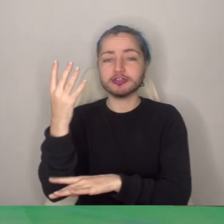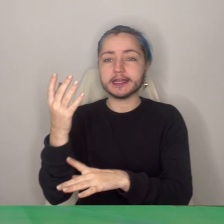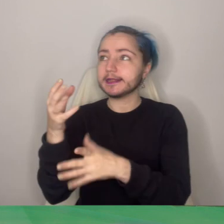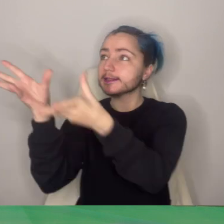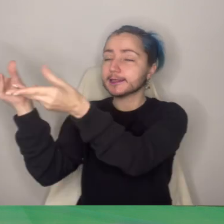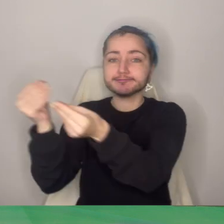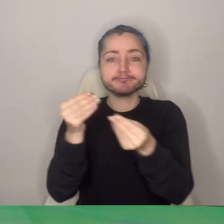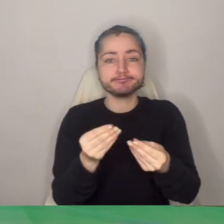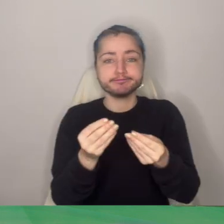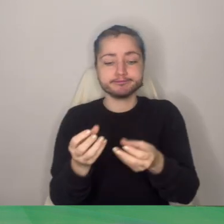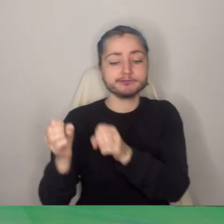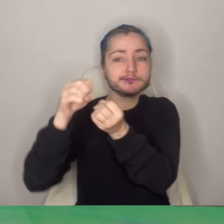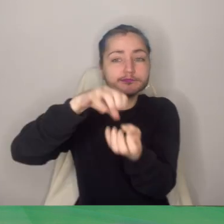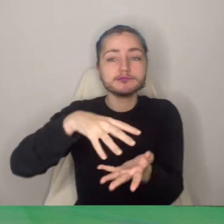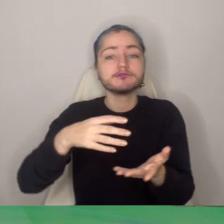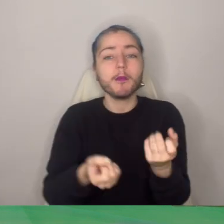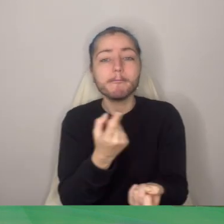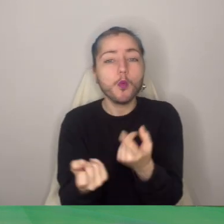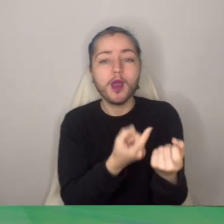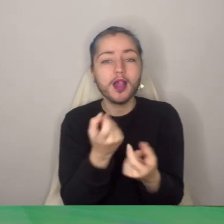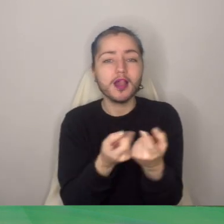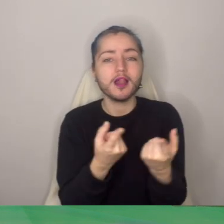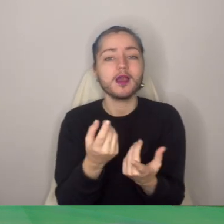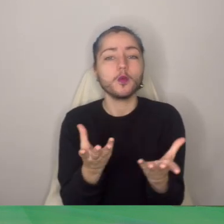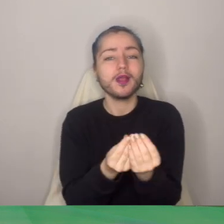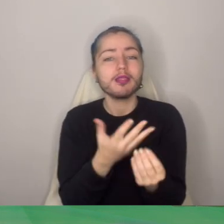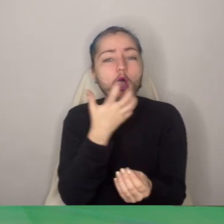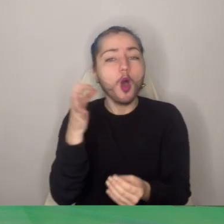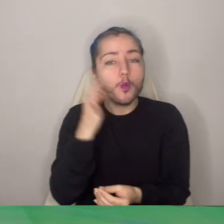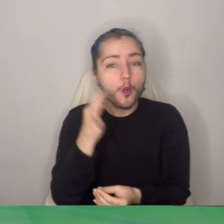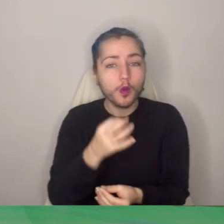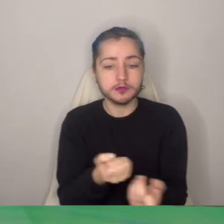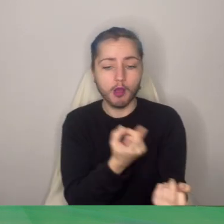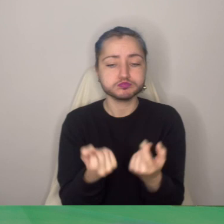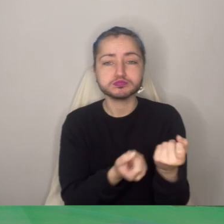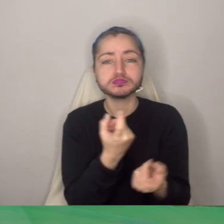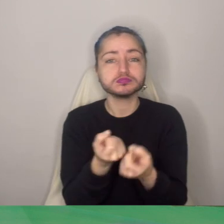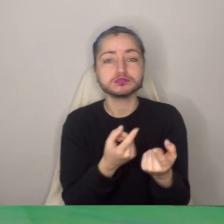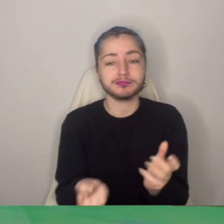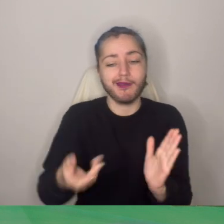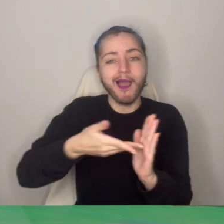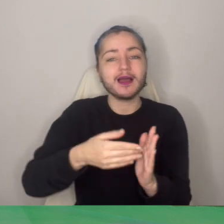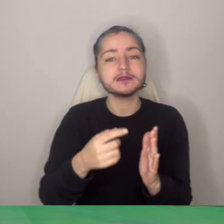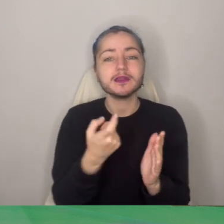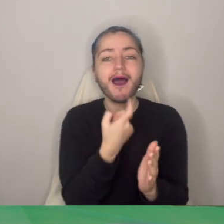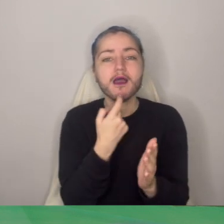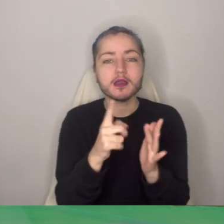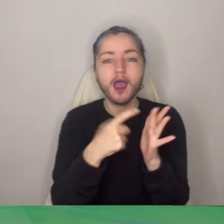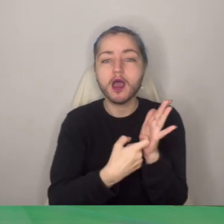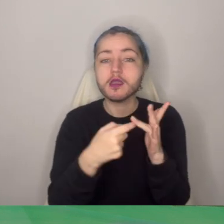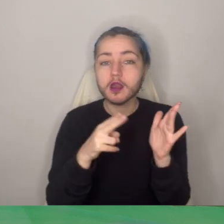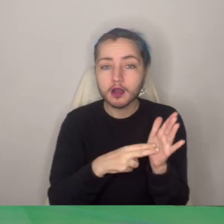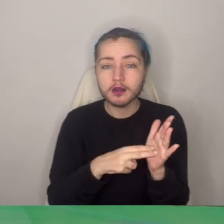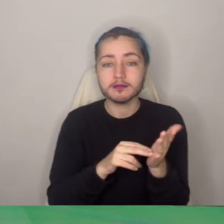and they would mix it with hot water and iron, which would create a